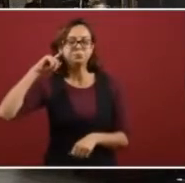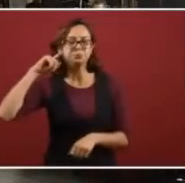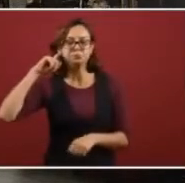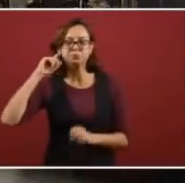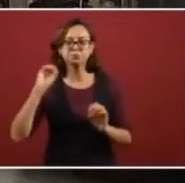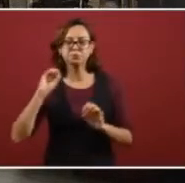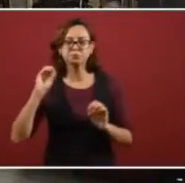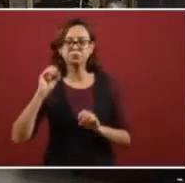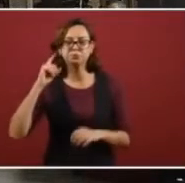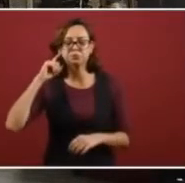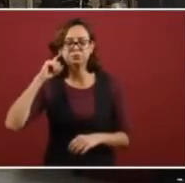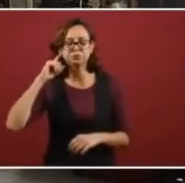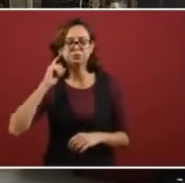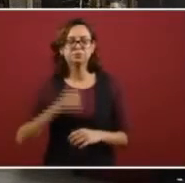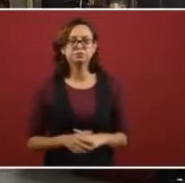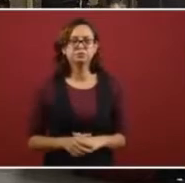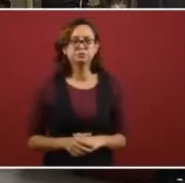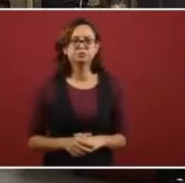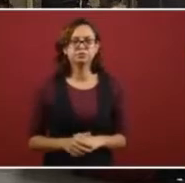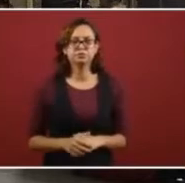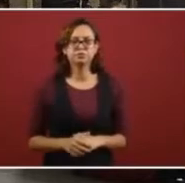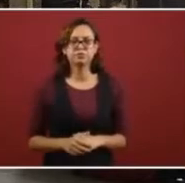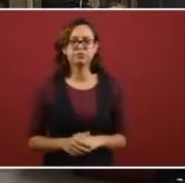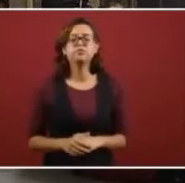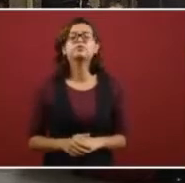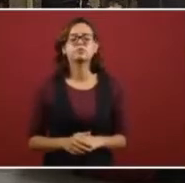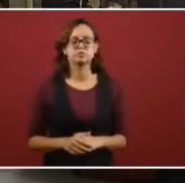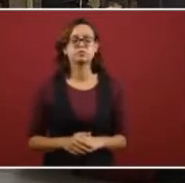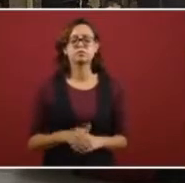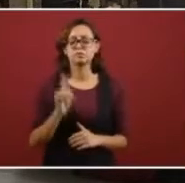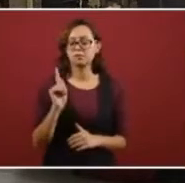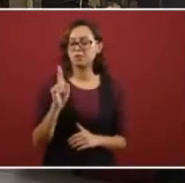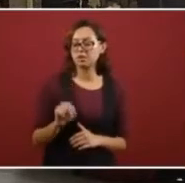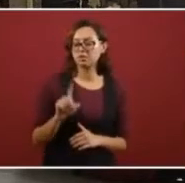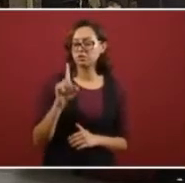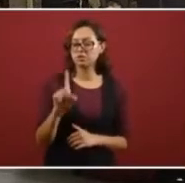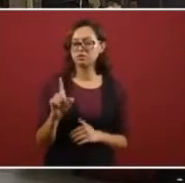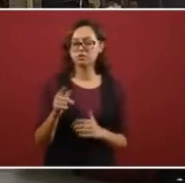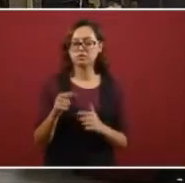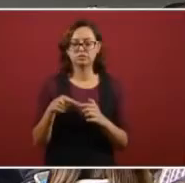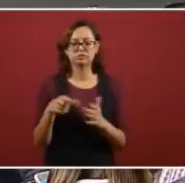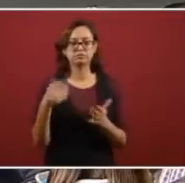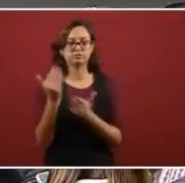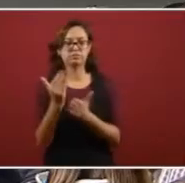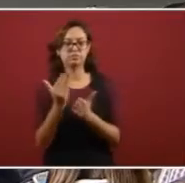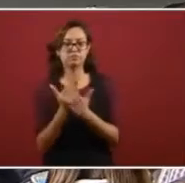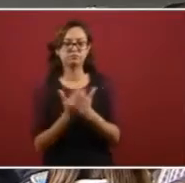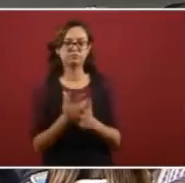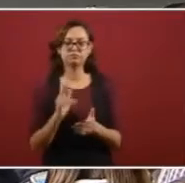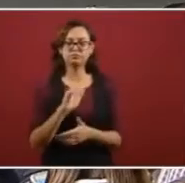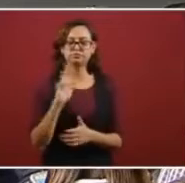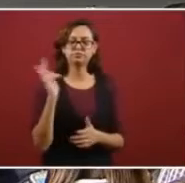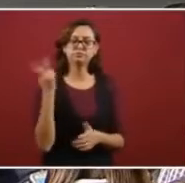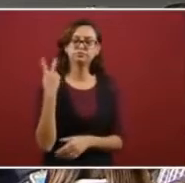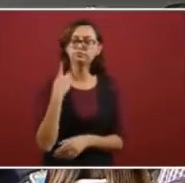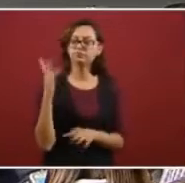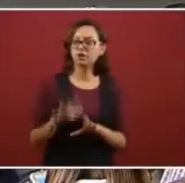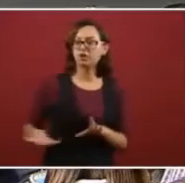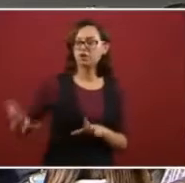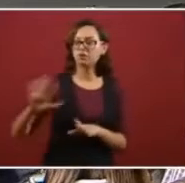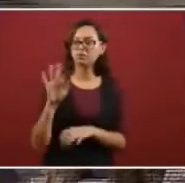Juan Carlos Machorra from El Portal Exxon. What about your development plan that's so important?